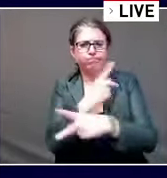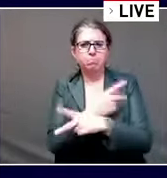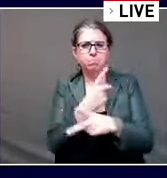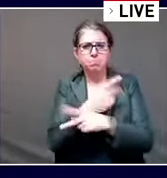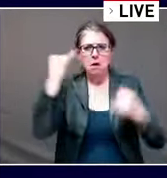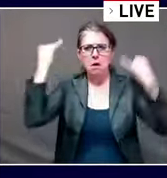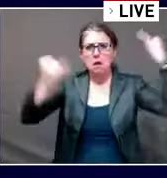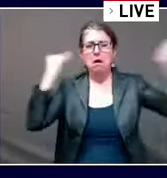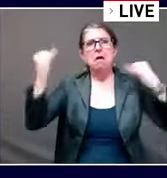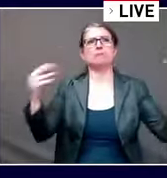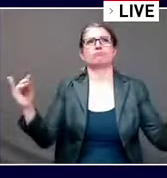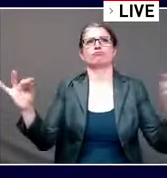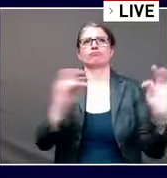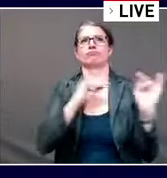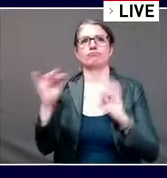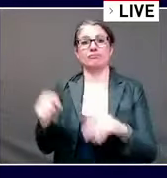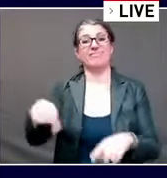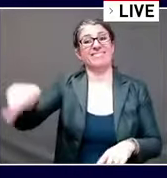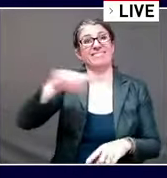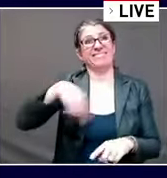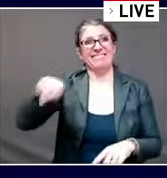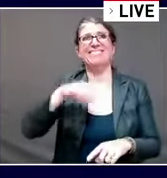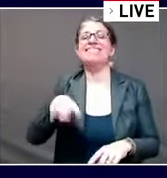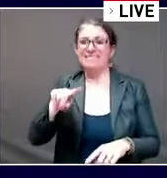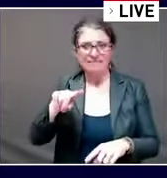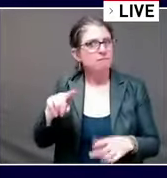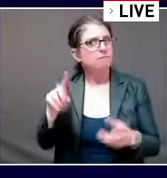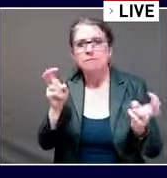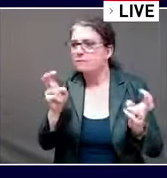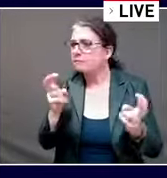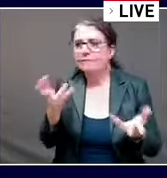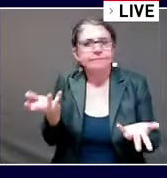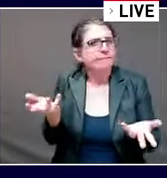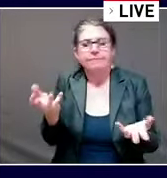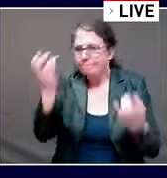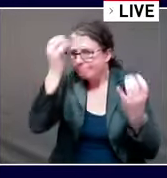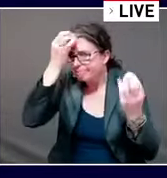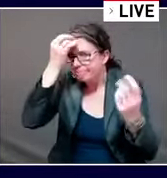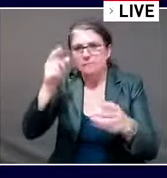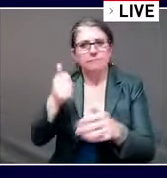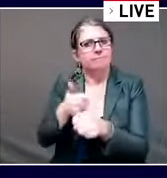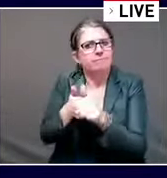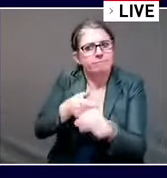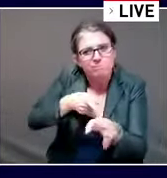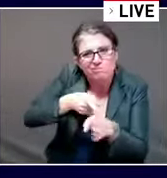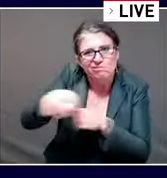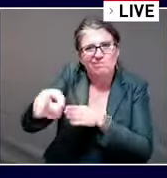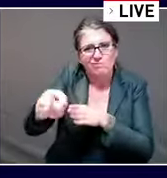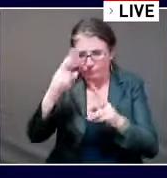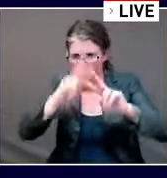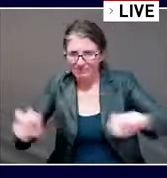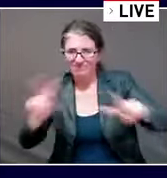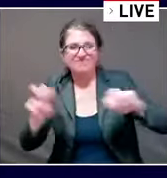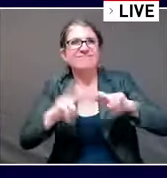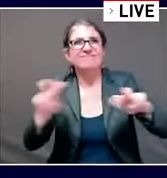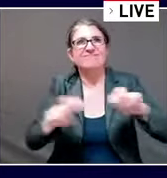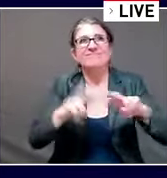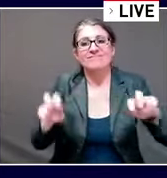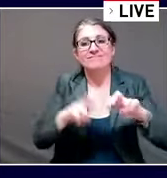feel comfortable taking the vaccine myself and recommending it to my mom, to my spouse. So that's what I'm going to be looking out